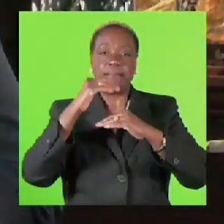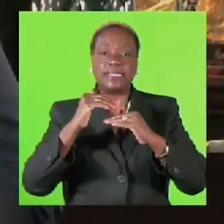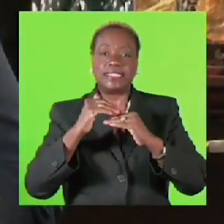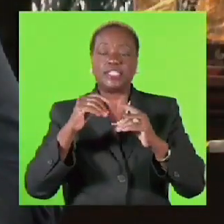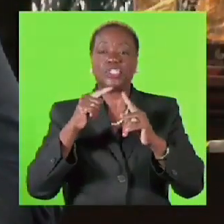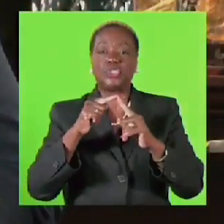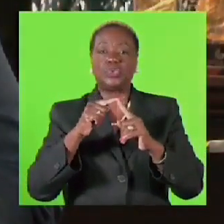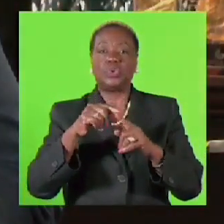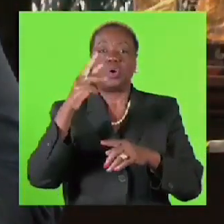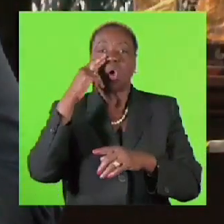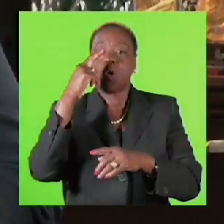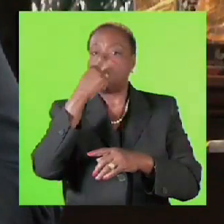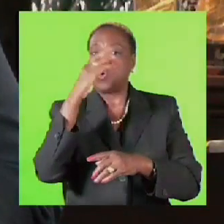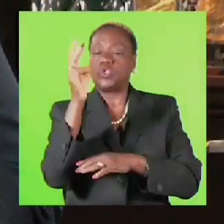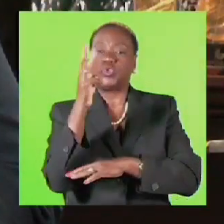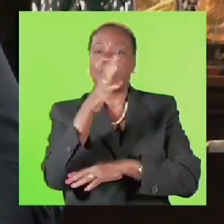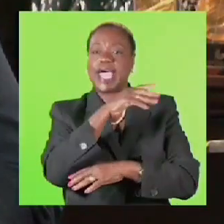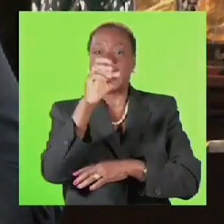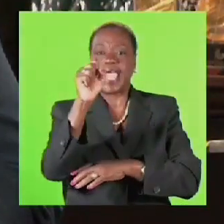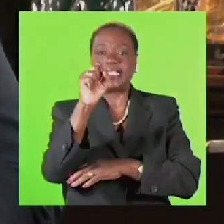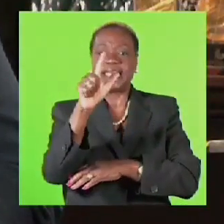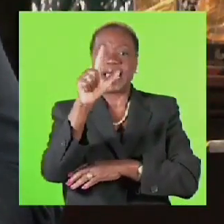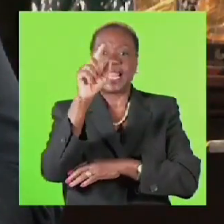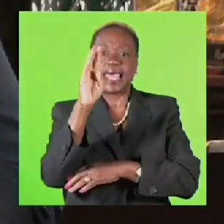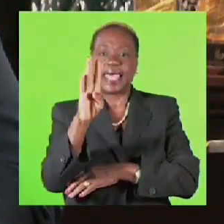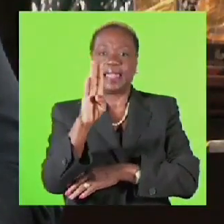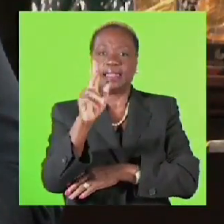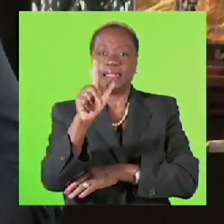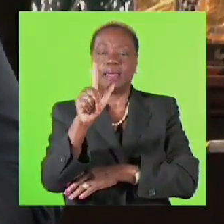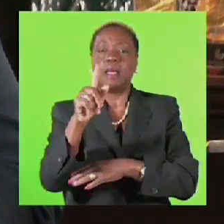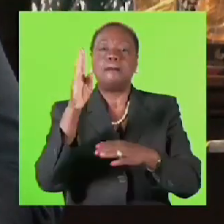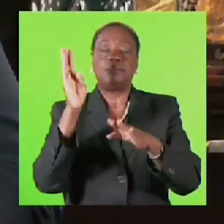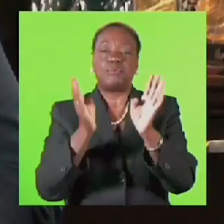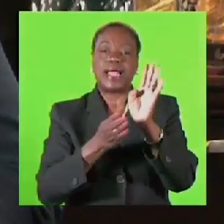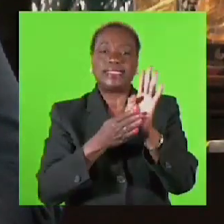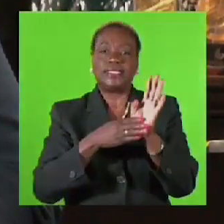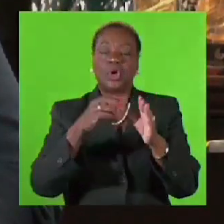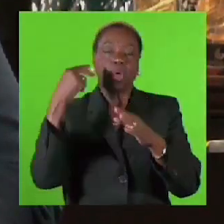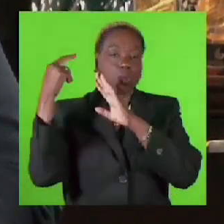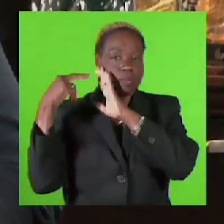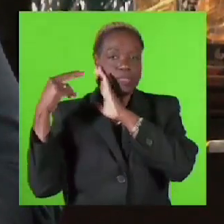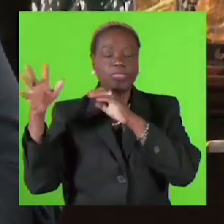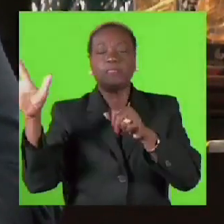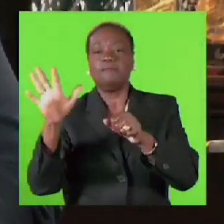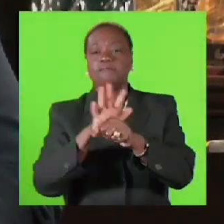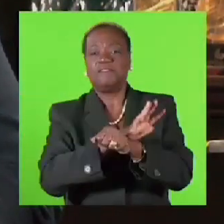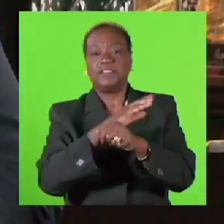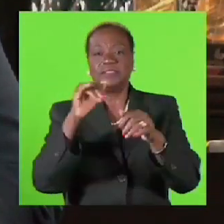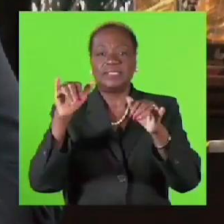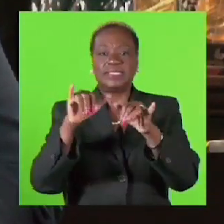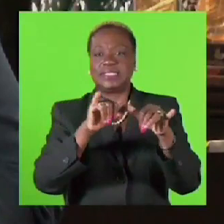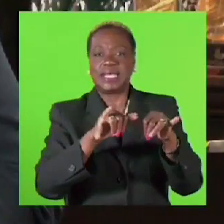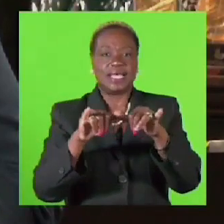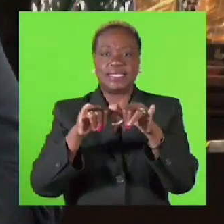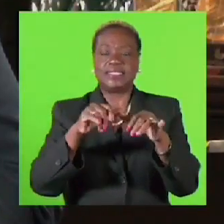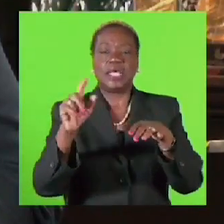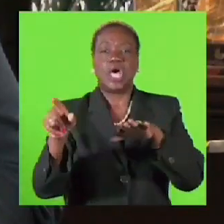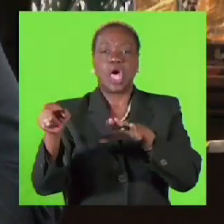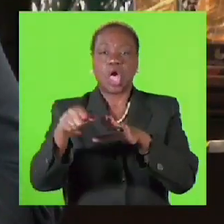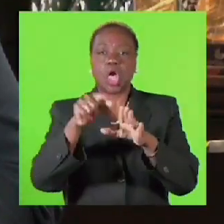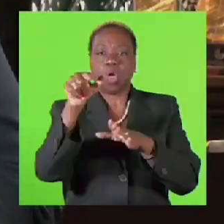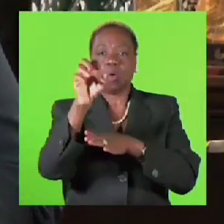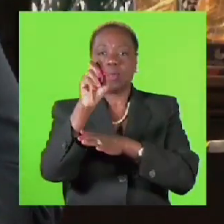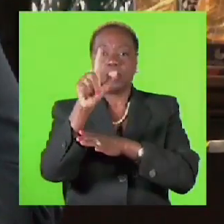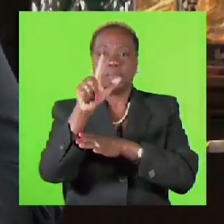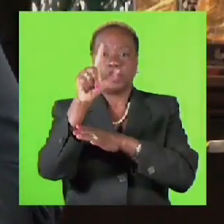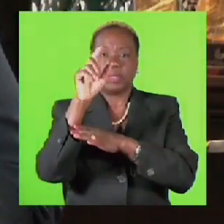a full-size golf course. The heads of agreement for this development is scheduled to be